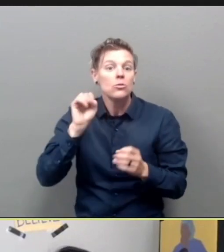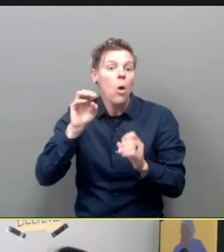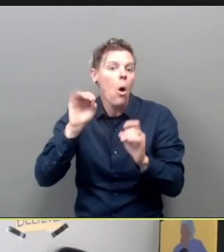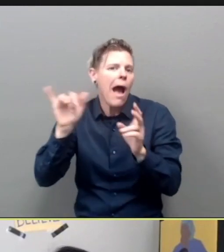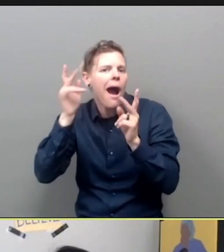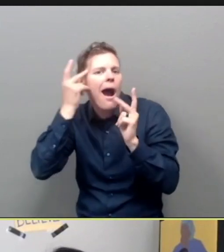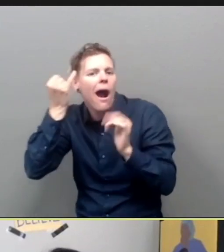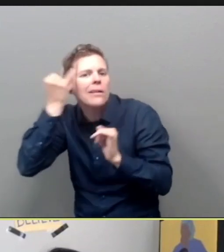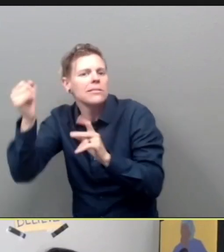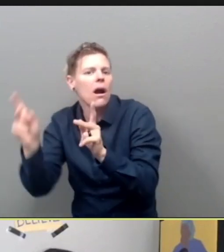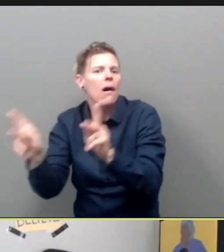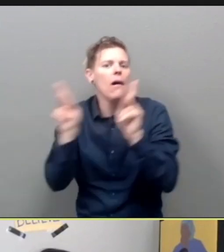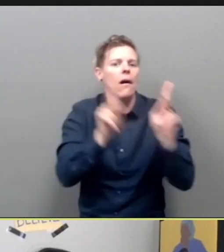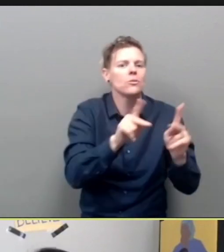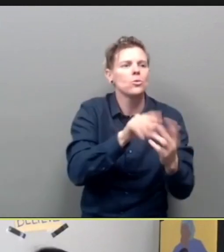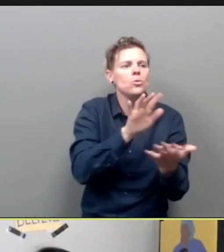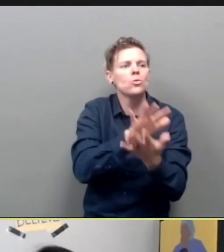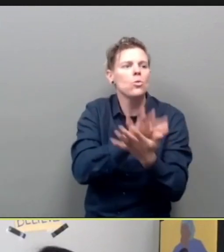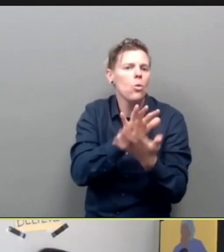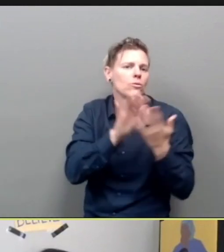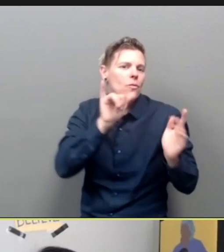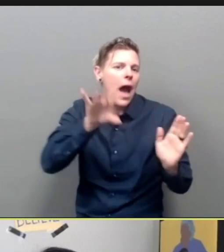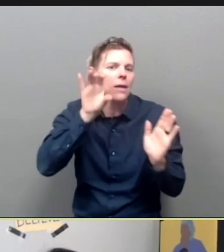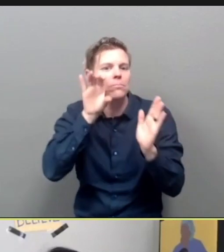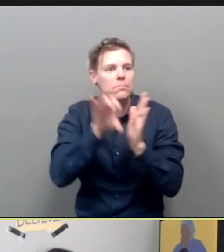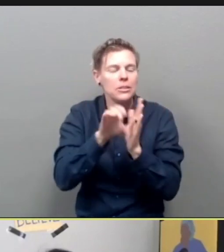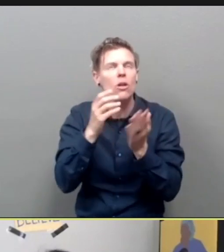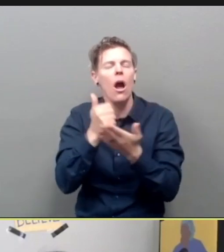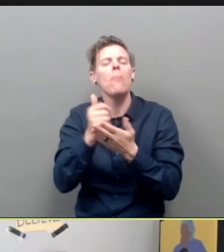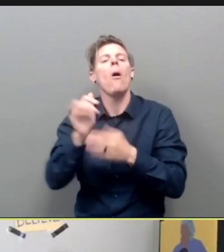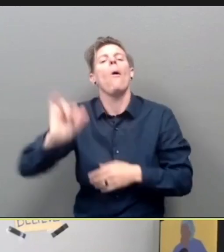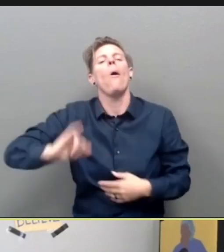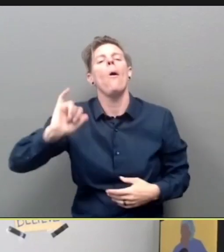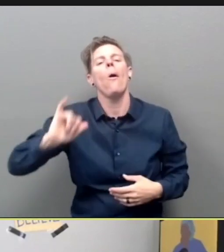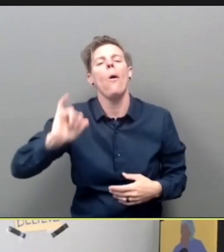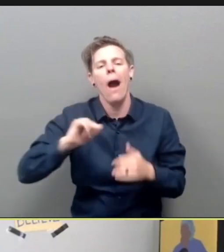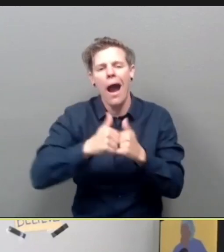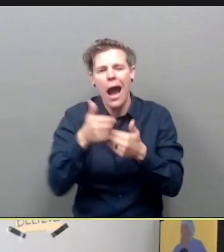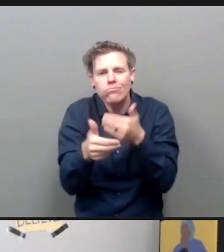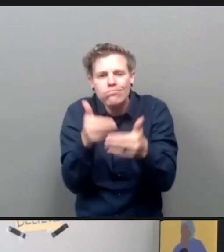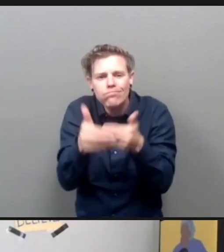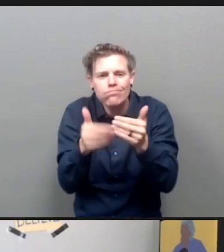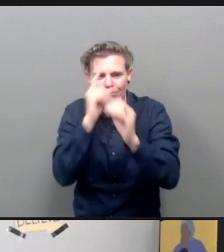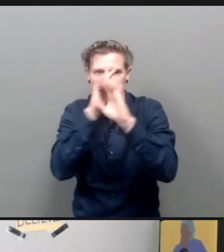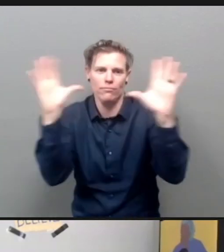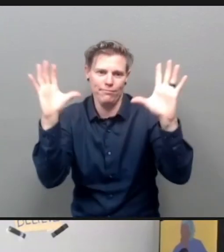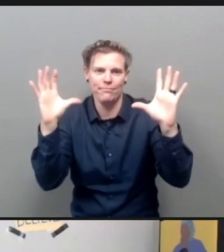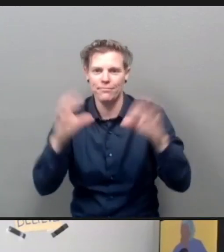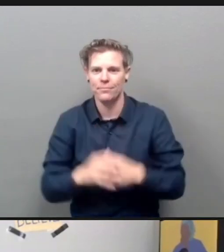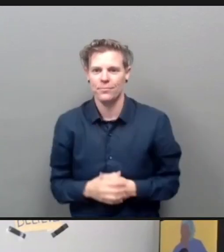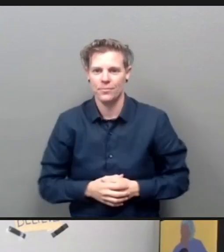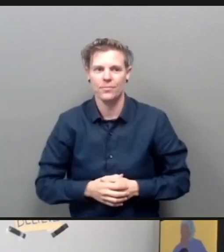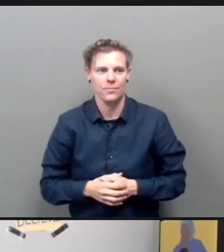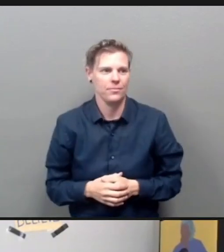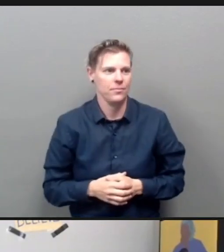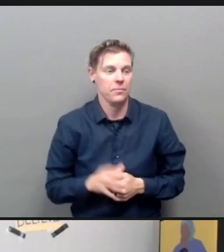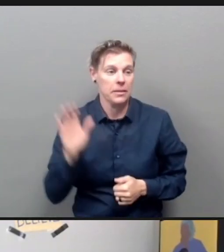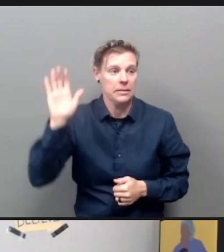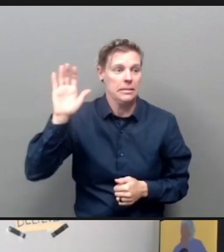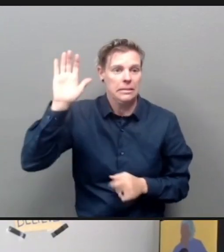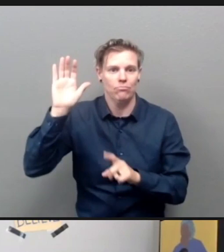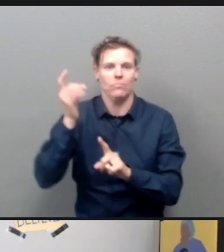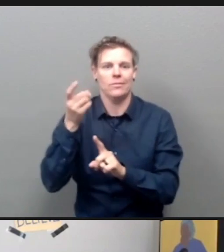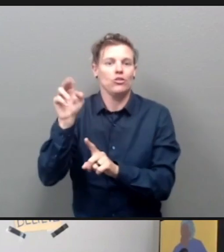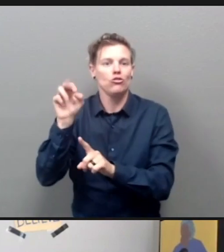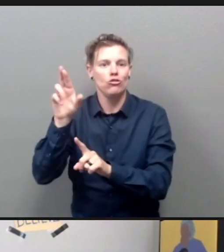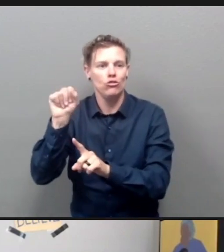visual to kind of imagine how that could happen in the school setting. Yeah, and just one last thing too, it is